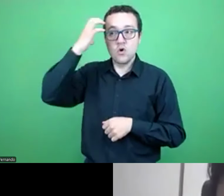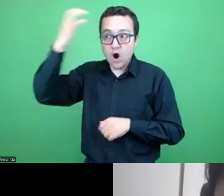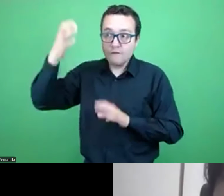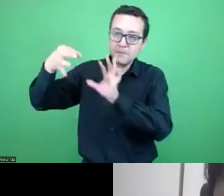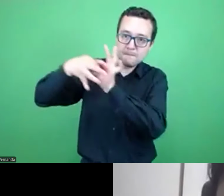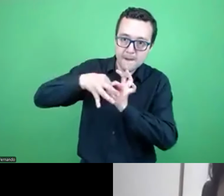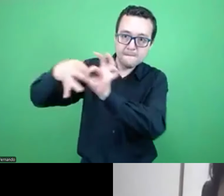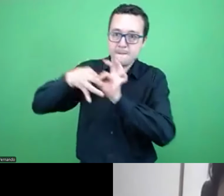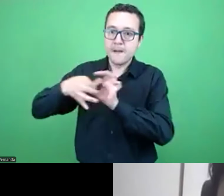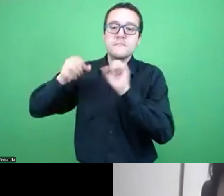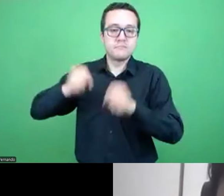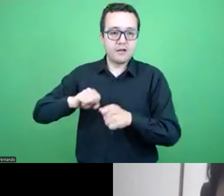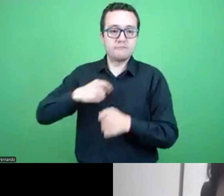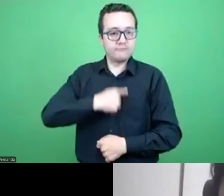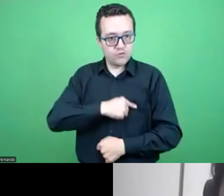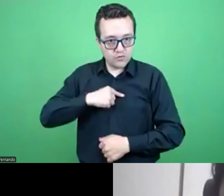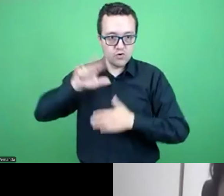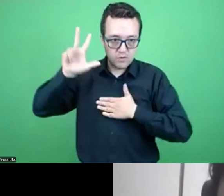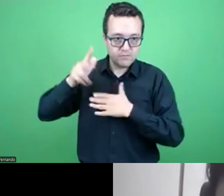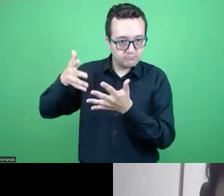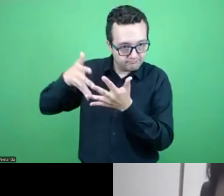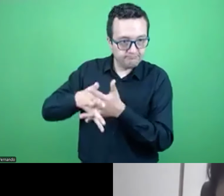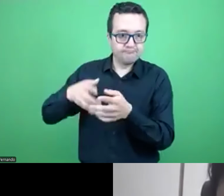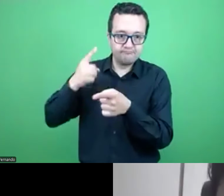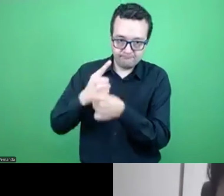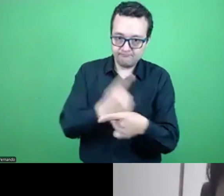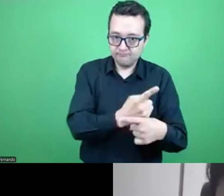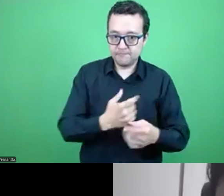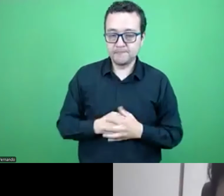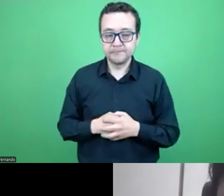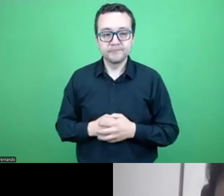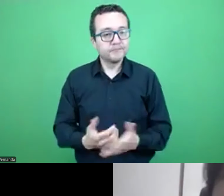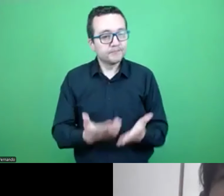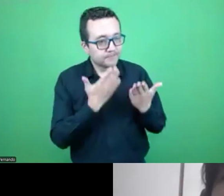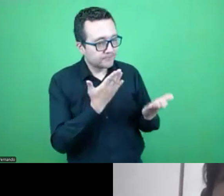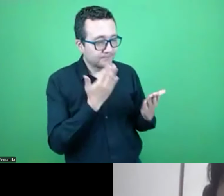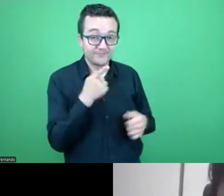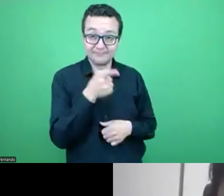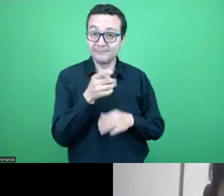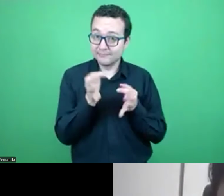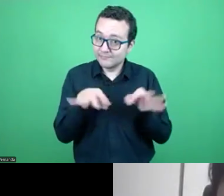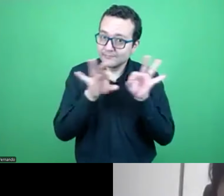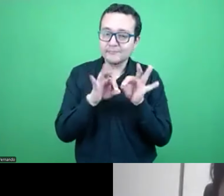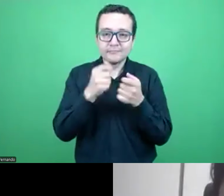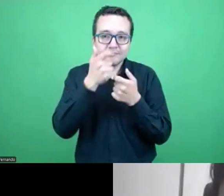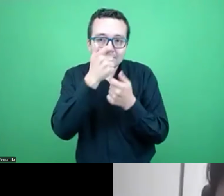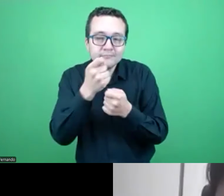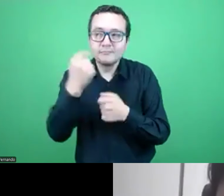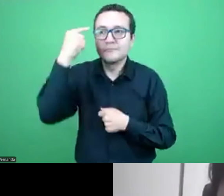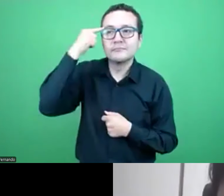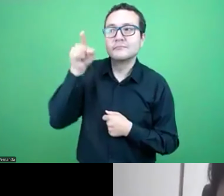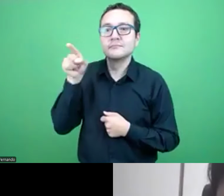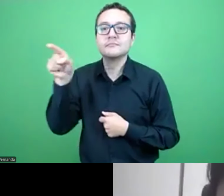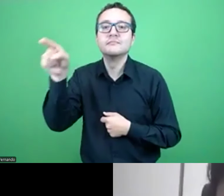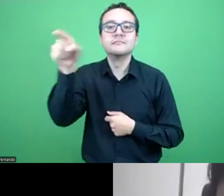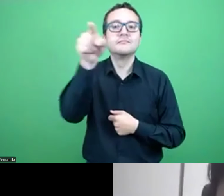about different stakeholders at the same time, how we can make partnerships, because definitely